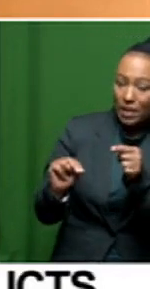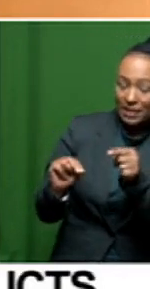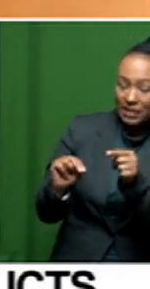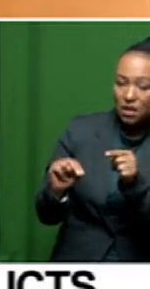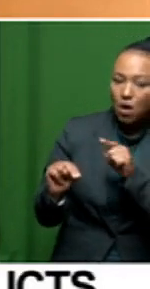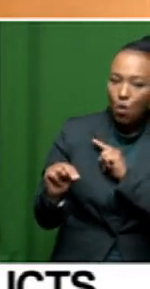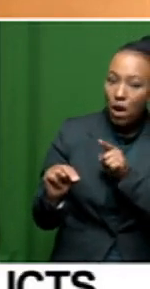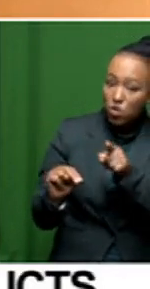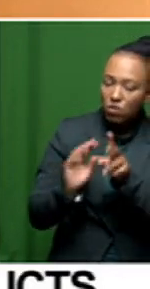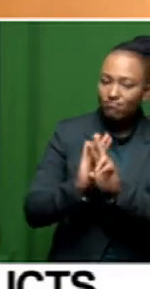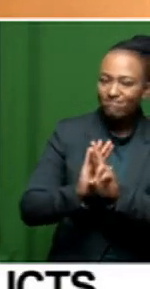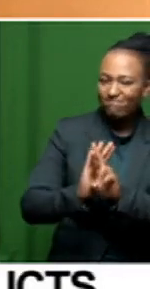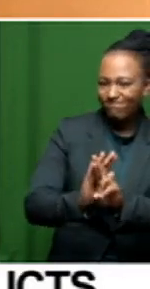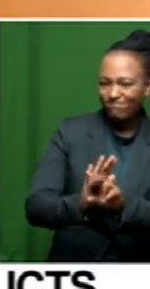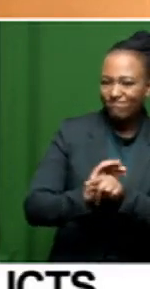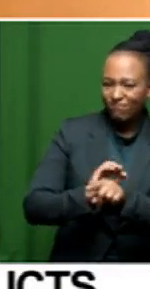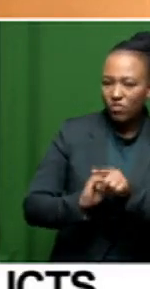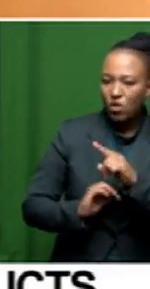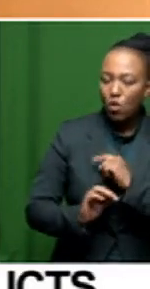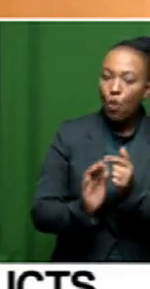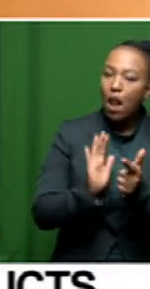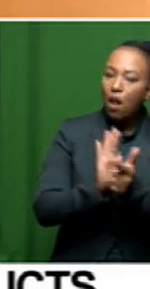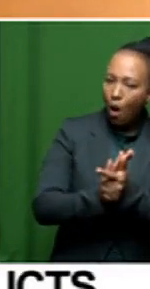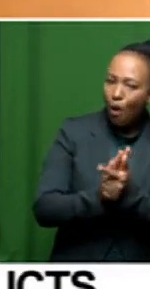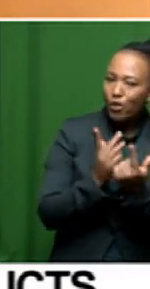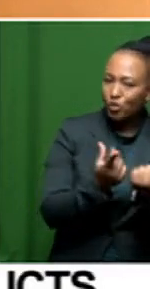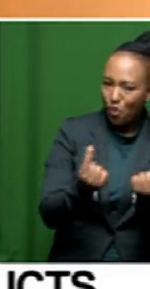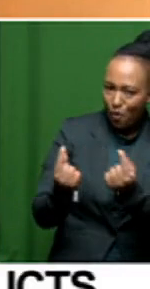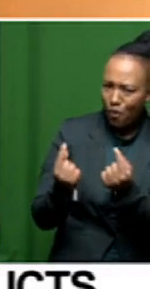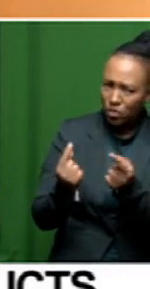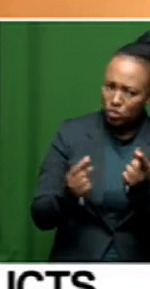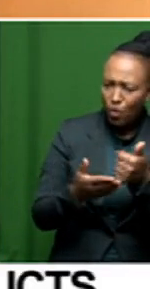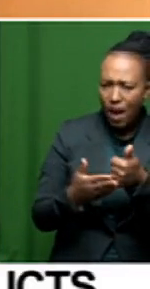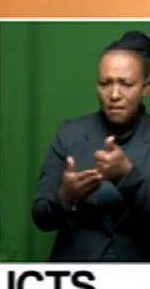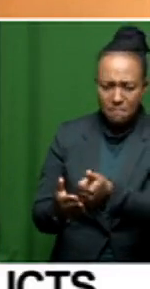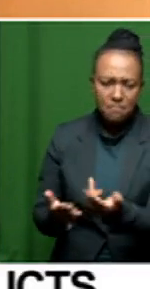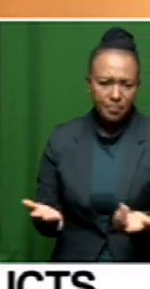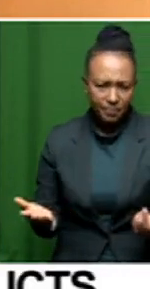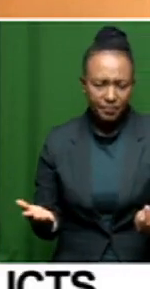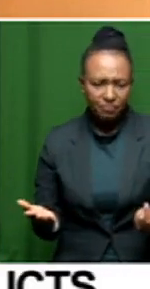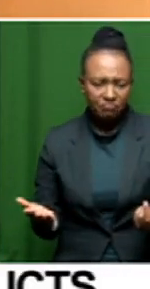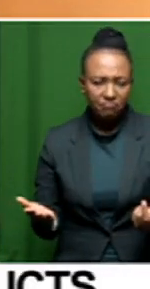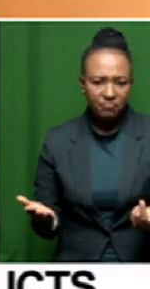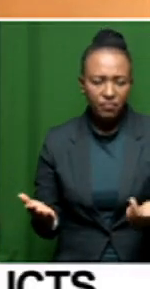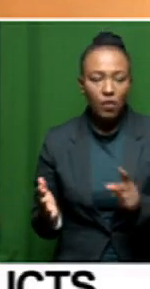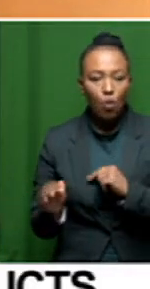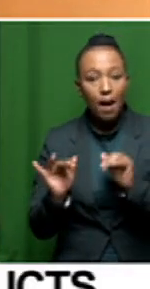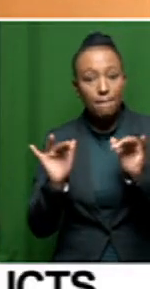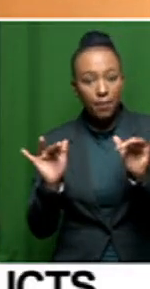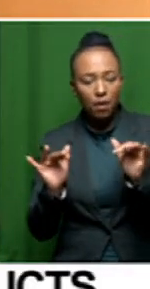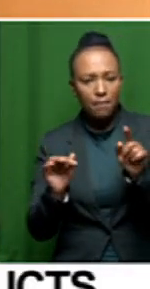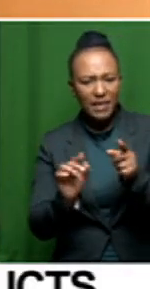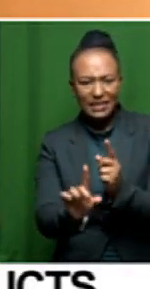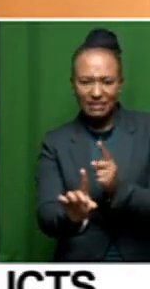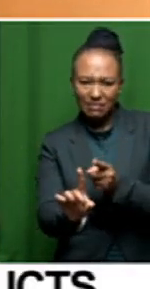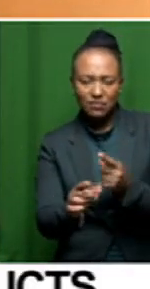as elected representatives, as lawmakers of this country, to assist and make sure that not only are people held